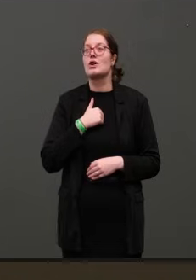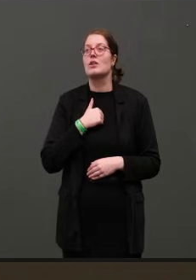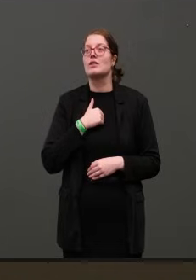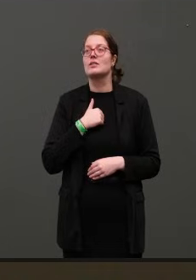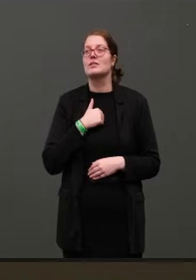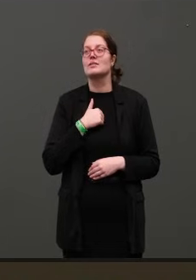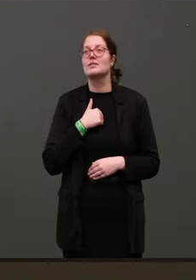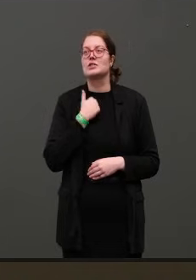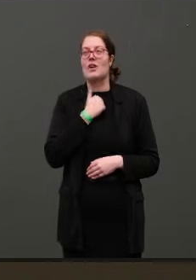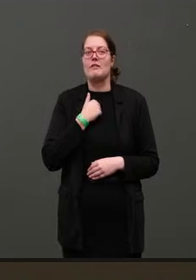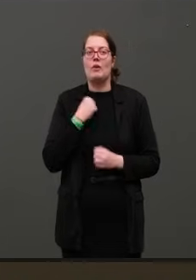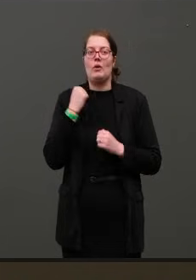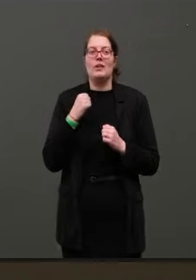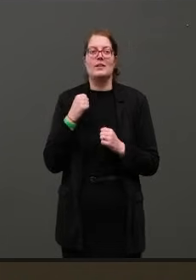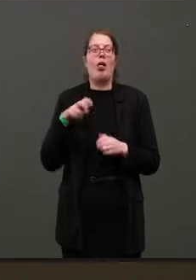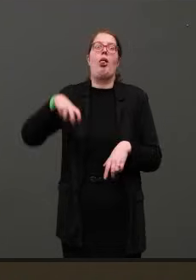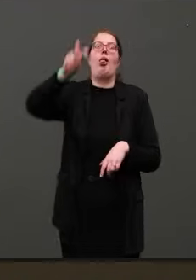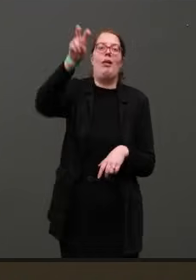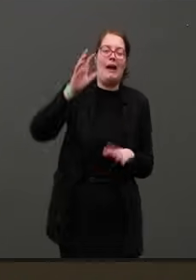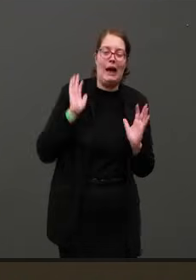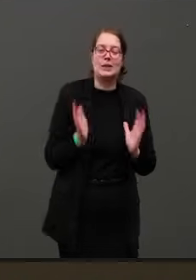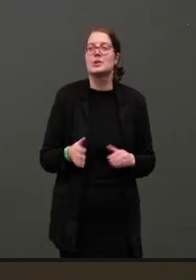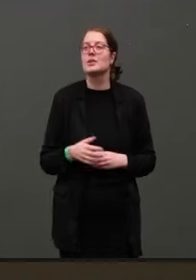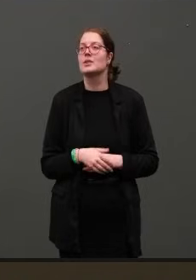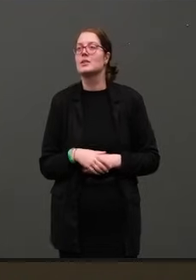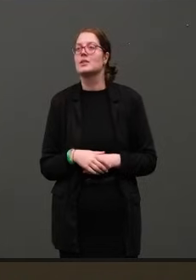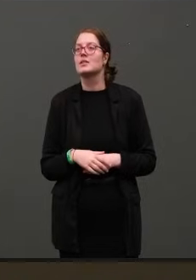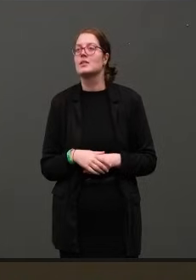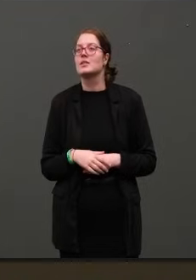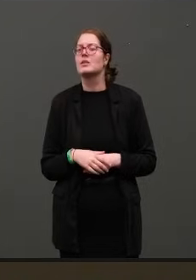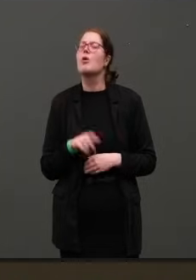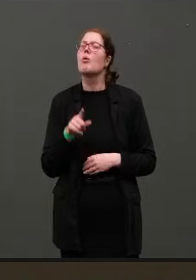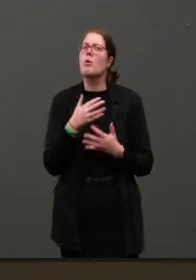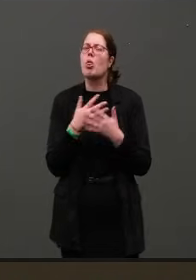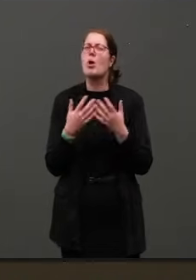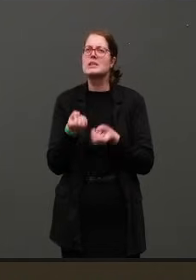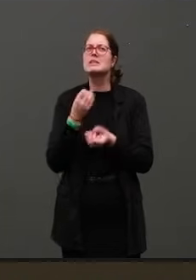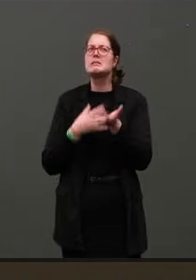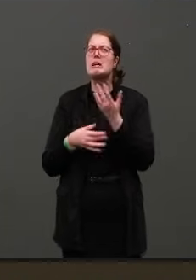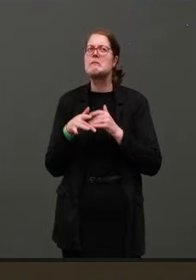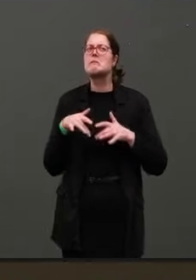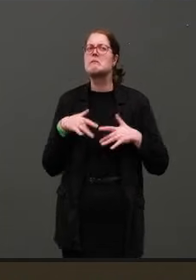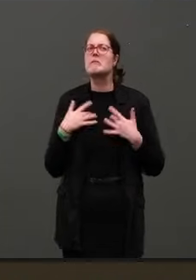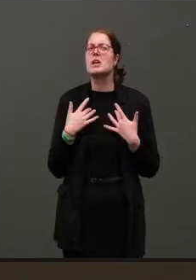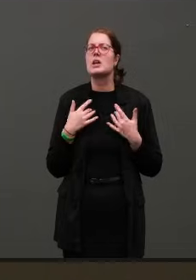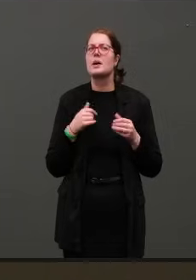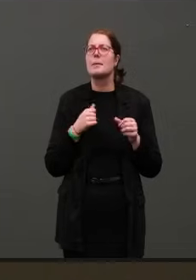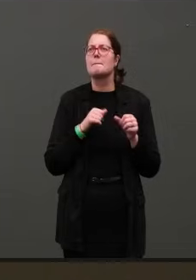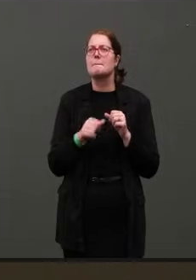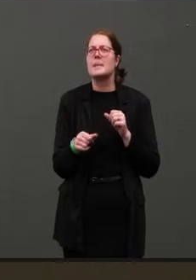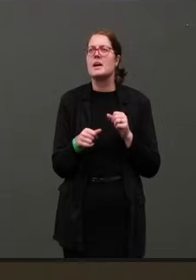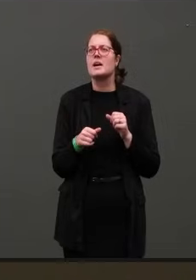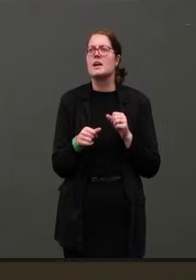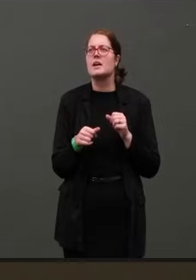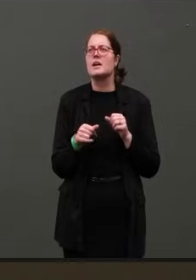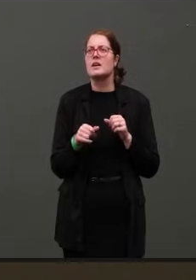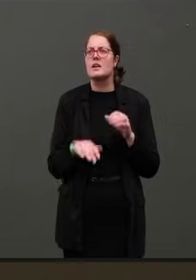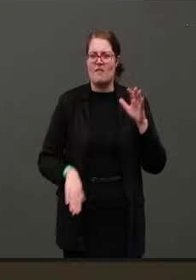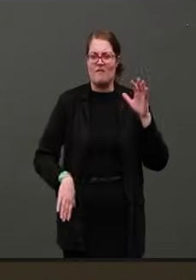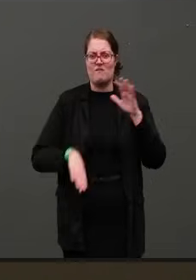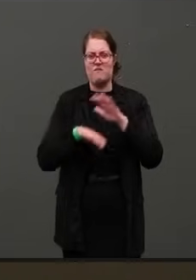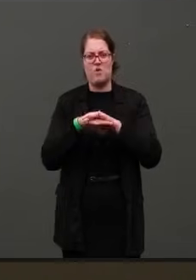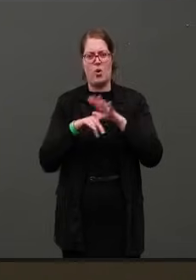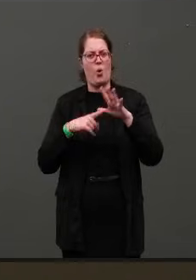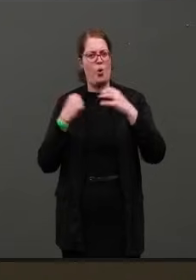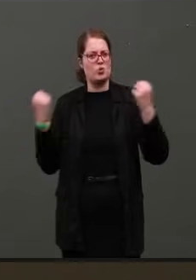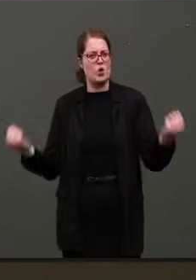I was interested because a lot of what you were saying feels like it would work best when you have total autonomy or you have total Like I said, control.